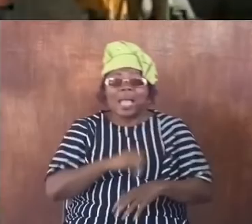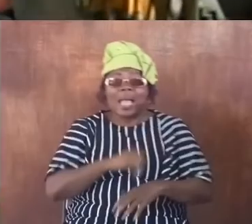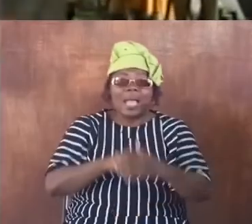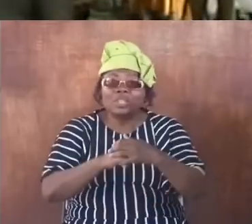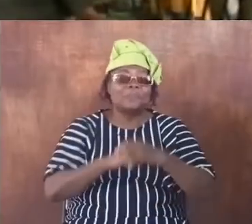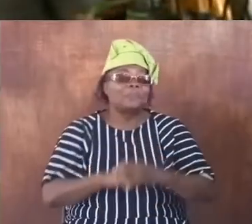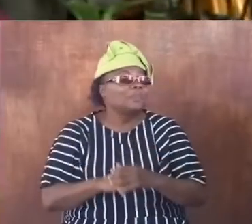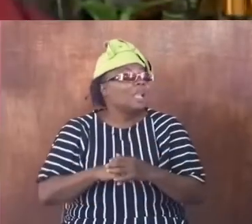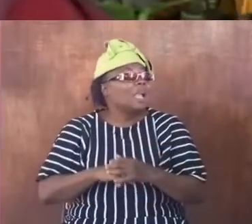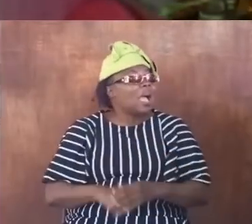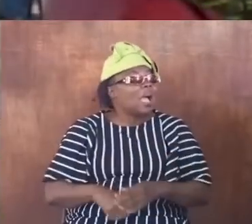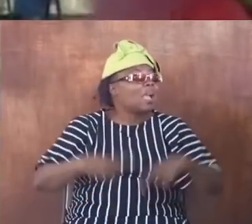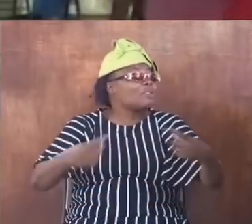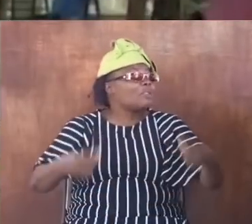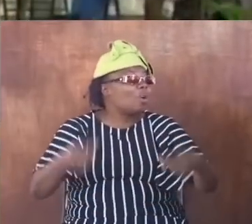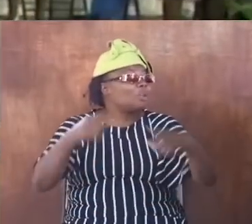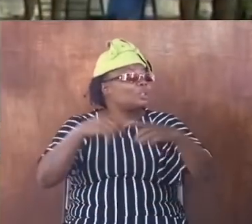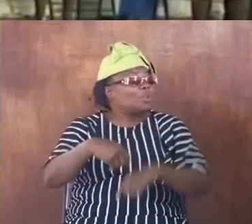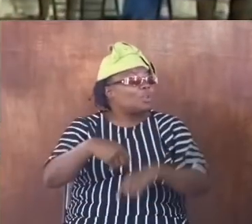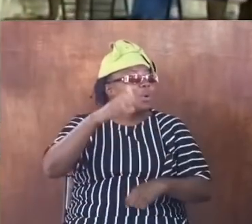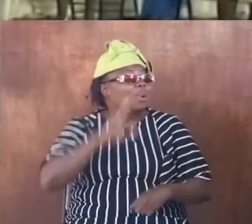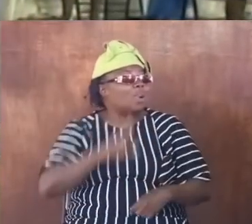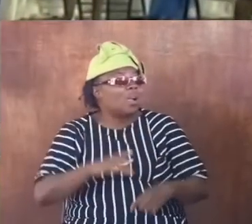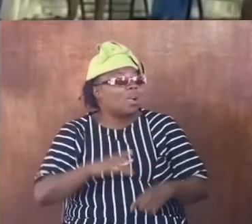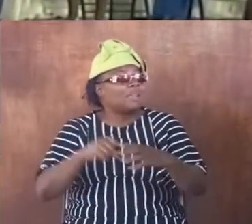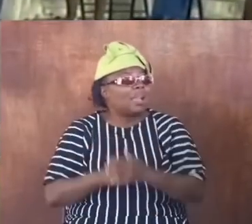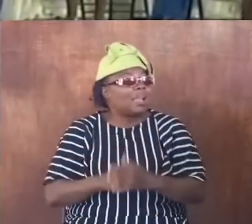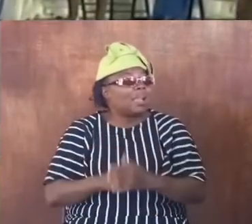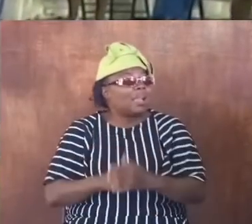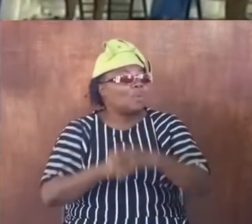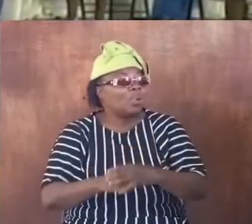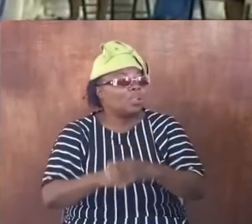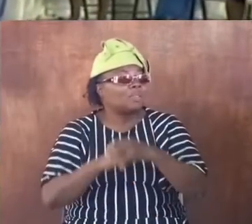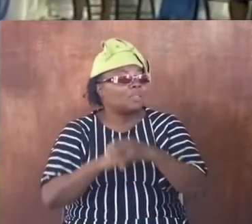rejoicing. Yes, I know I'm on my way.